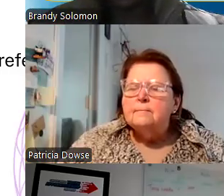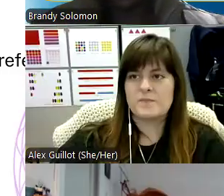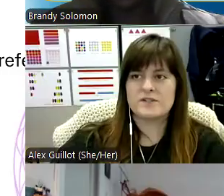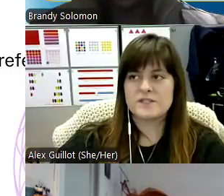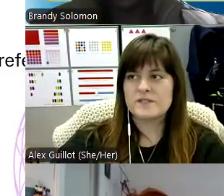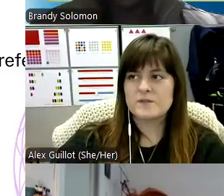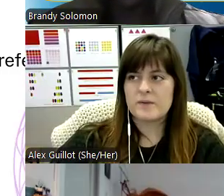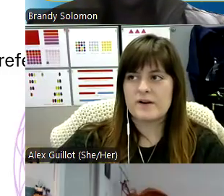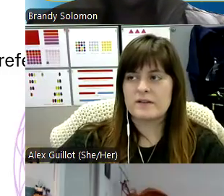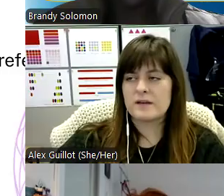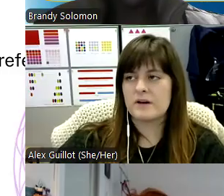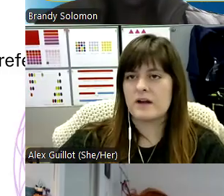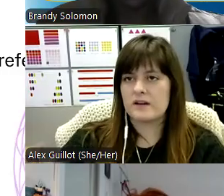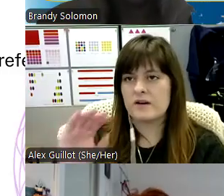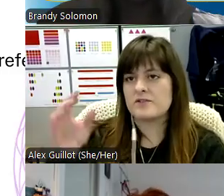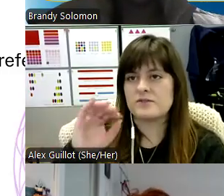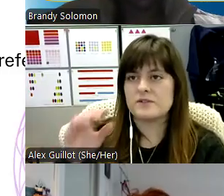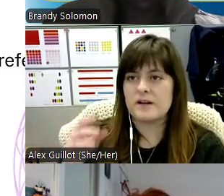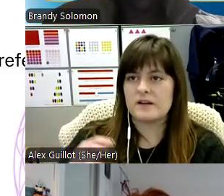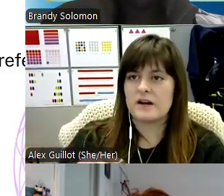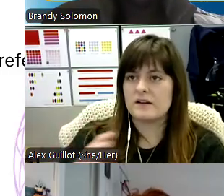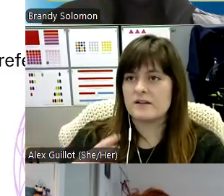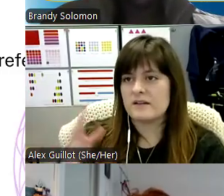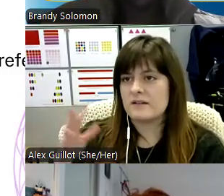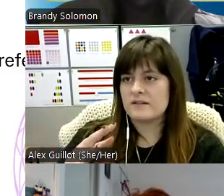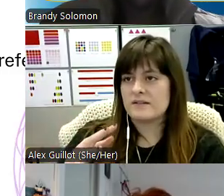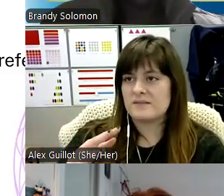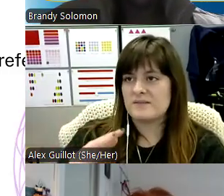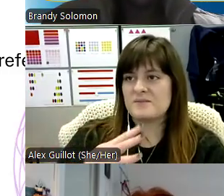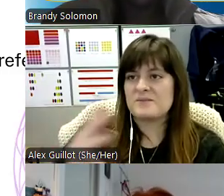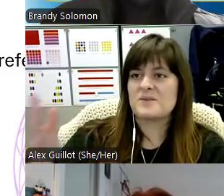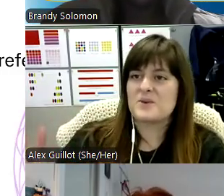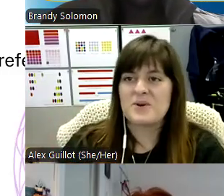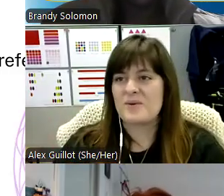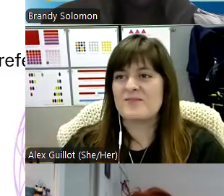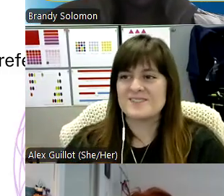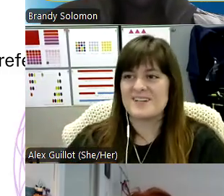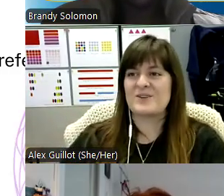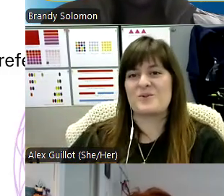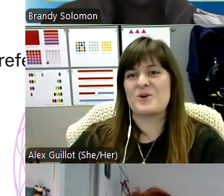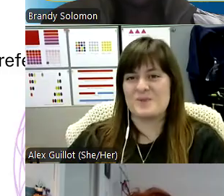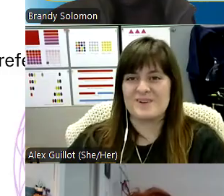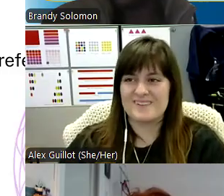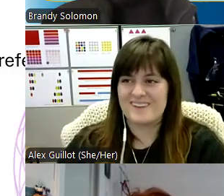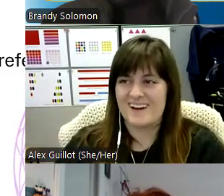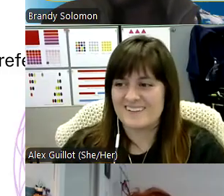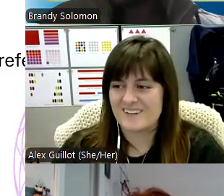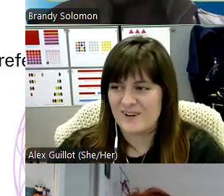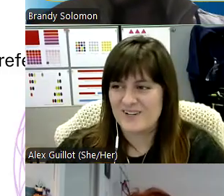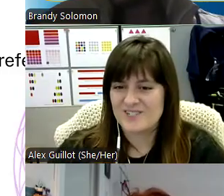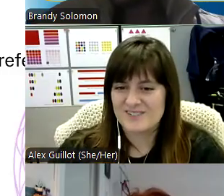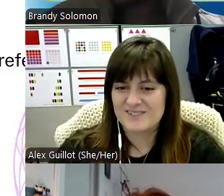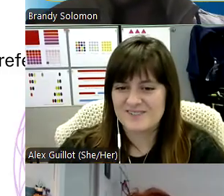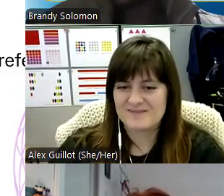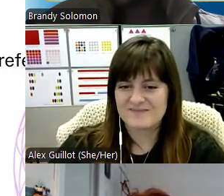I use participants primarily, but I can also, depending on Yeah, we would say referencing in the group. participants. Yeah,